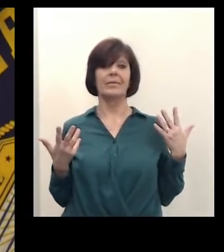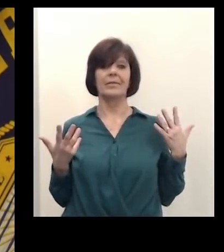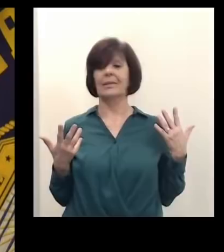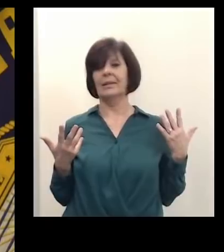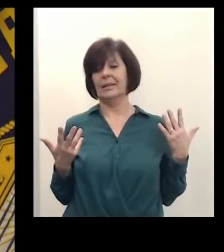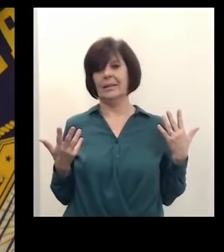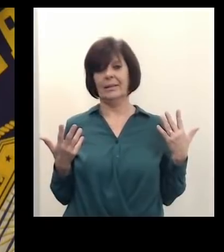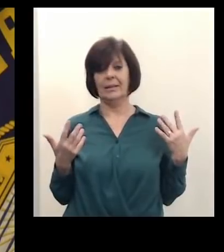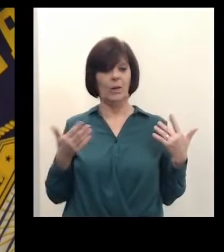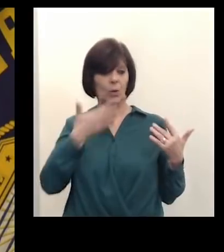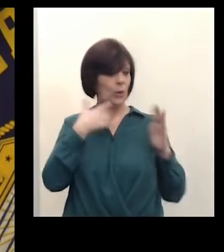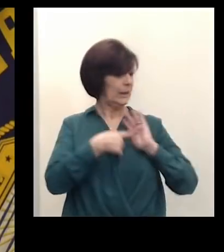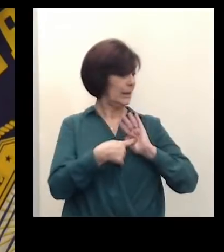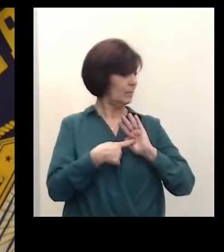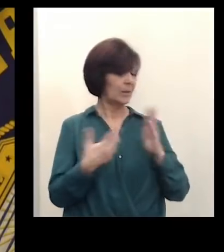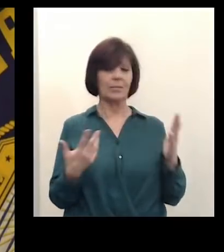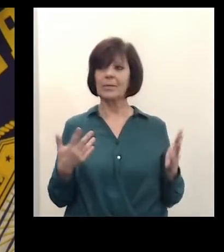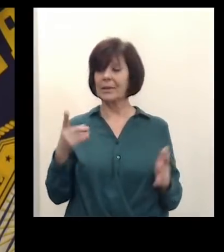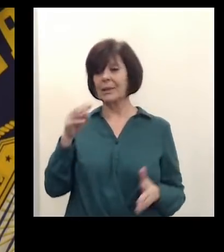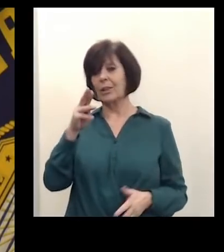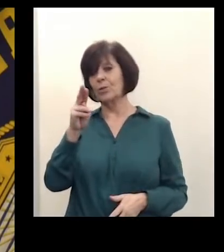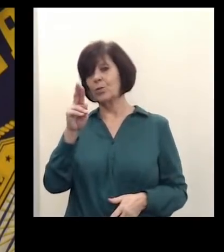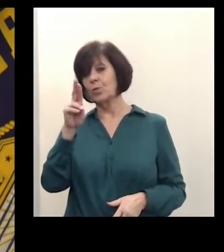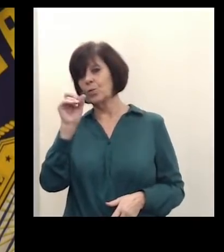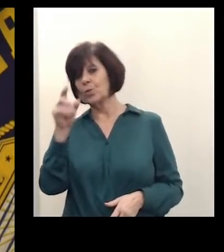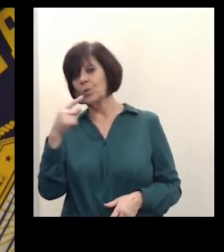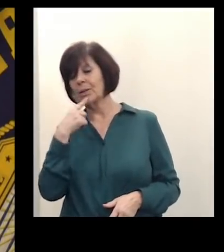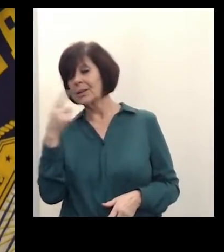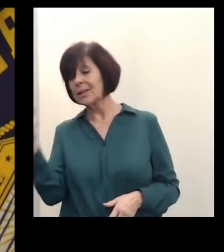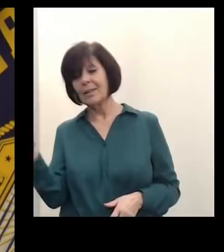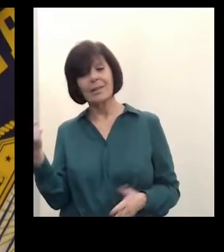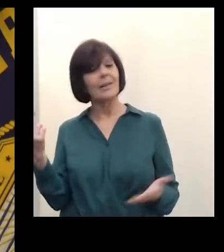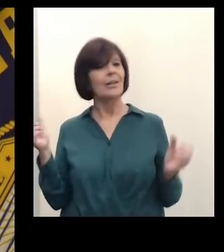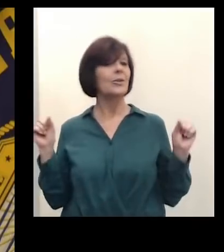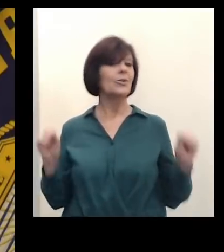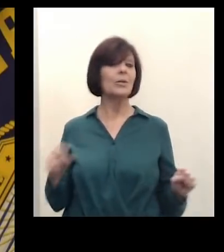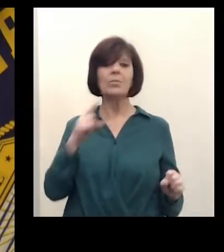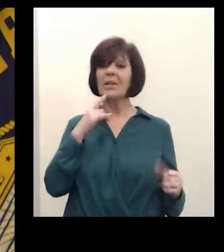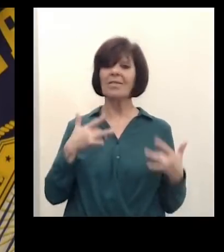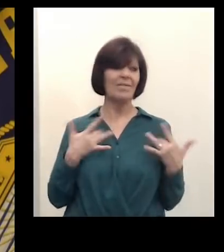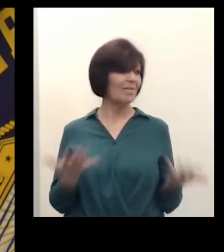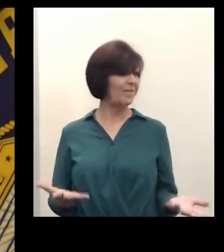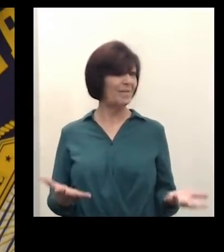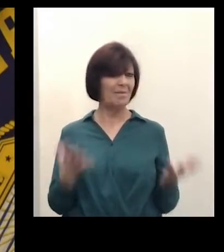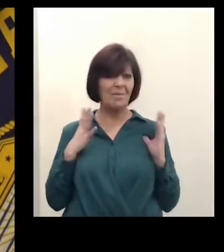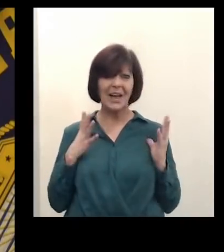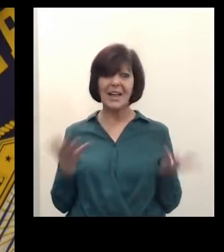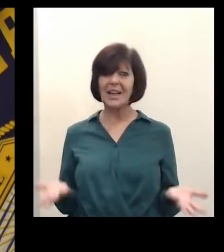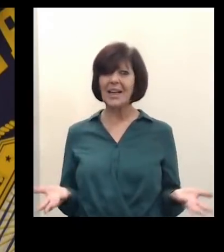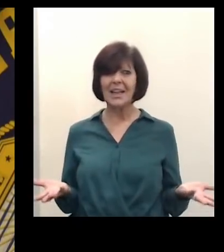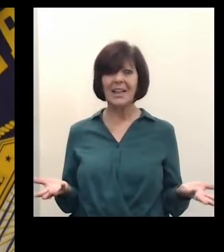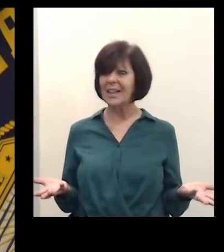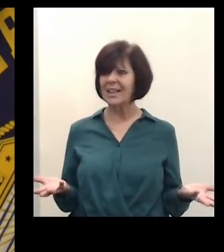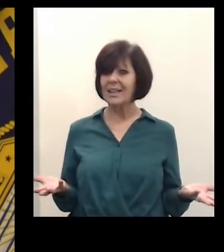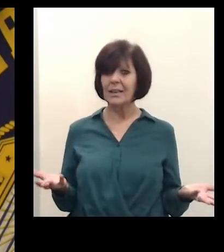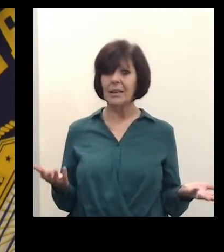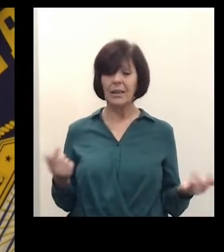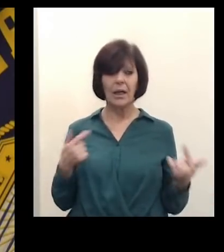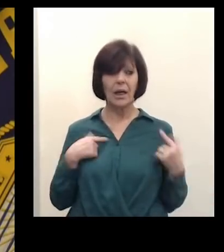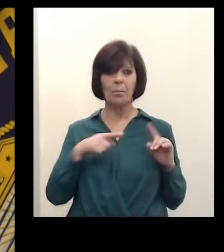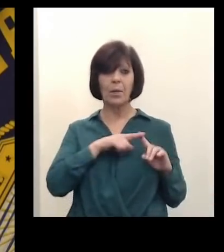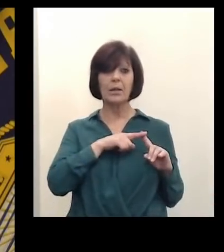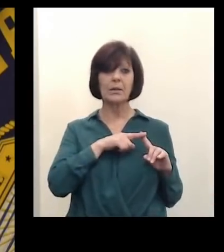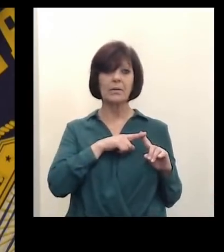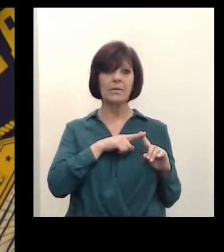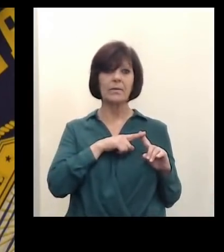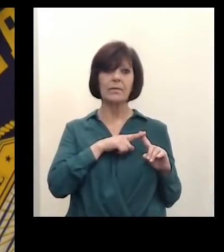asymptomatic. As Dr. Russo noted, you could be feeling perfectly fine, not realizing that you're COVID-19